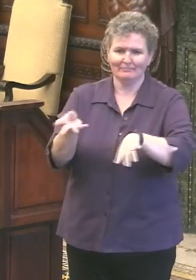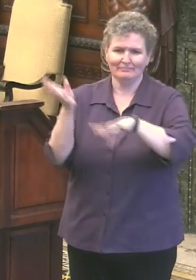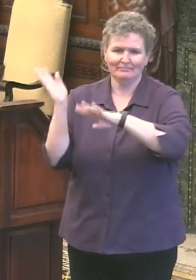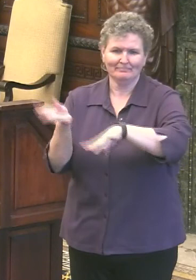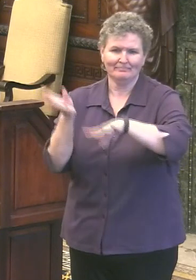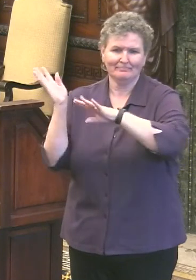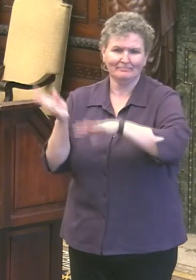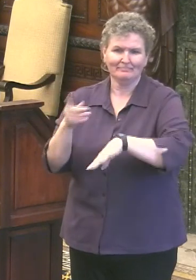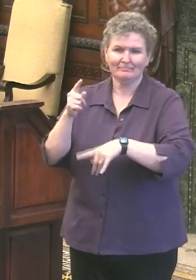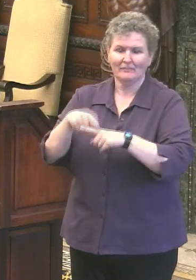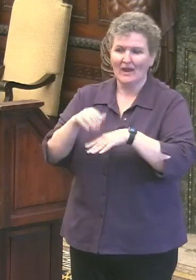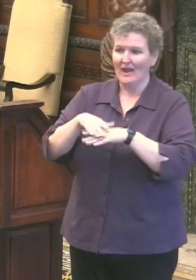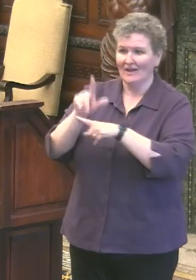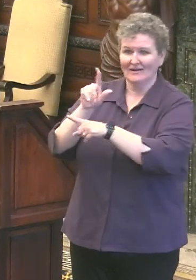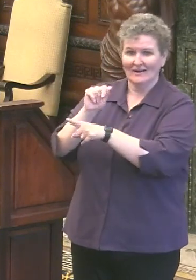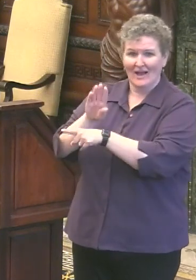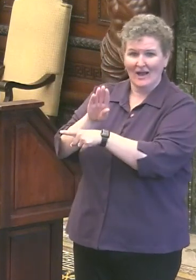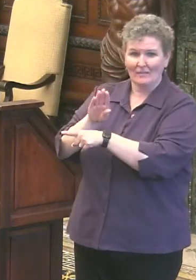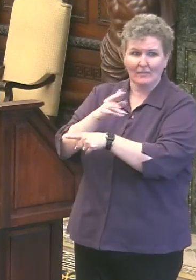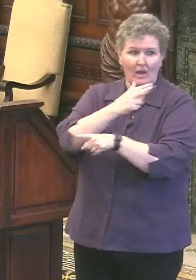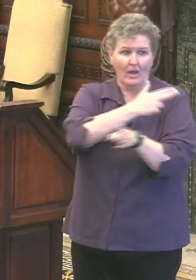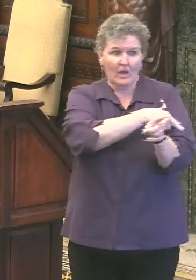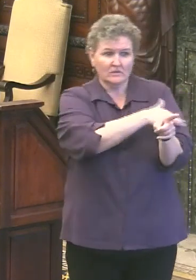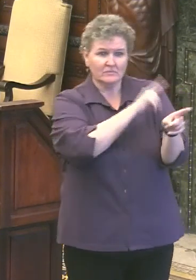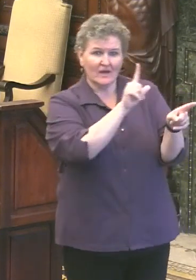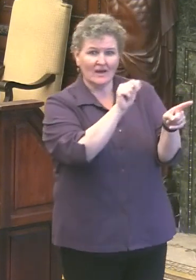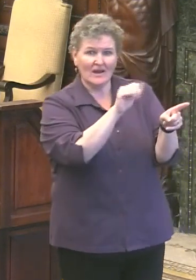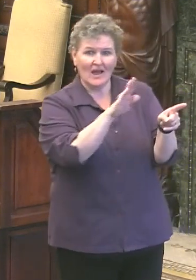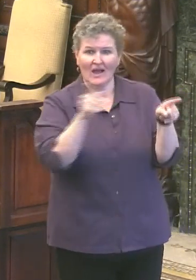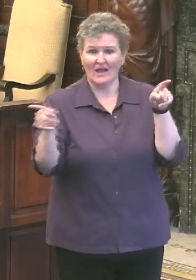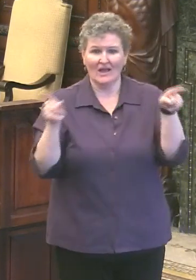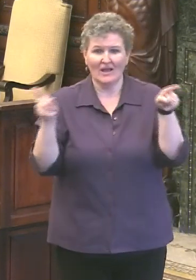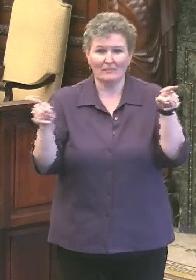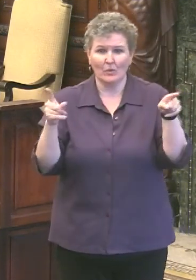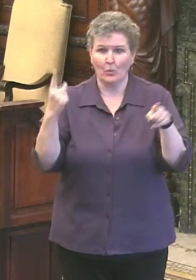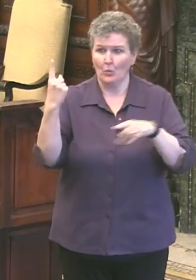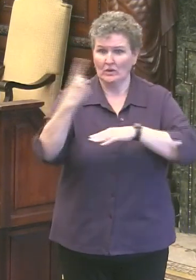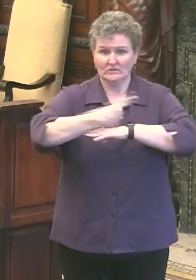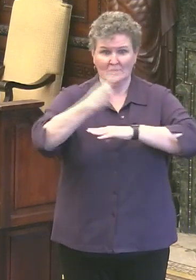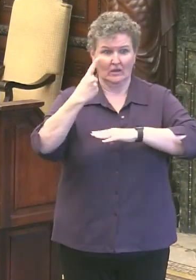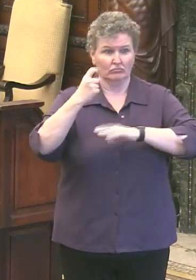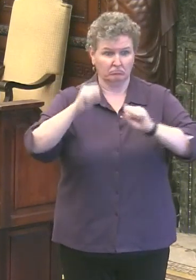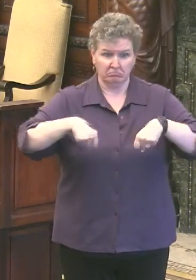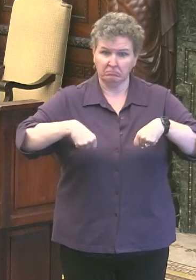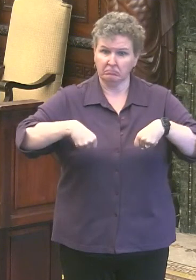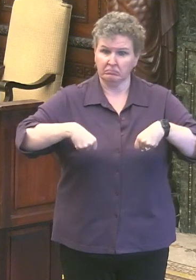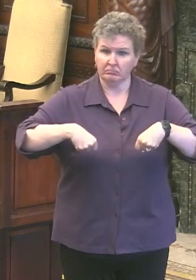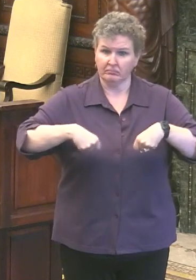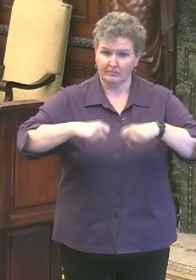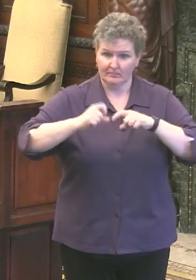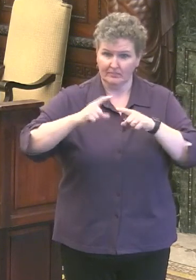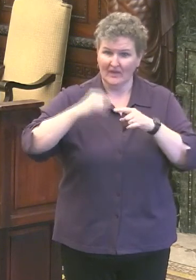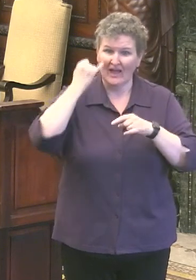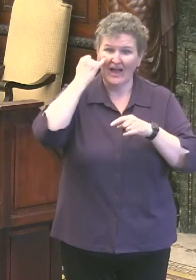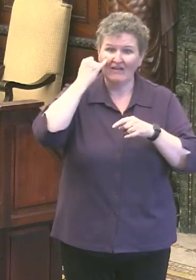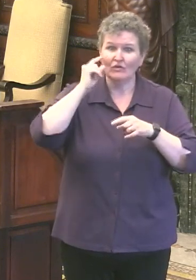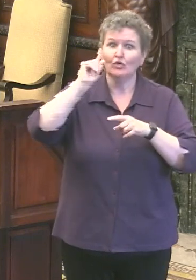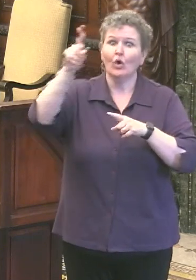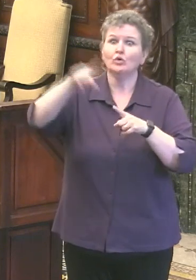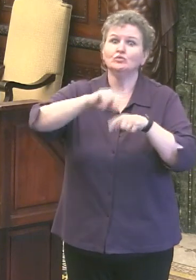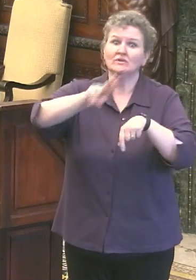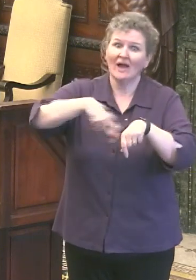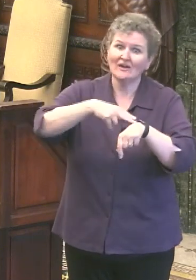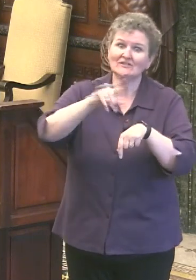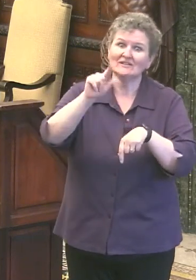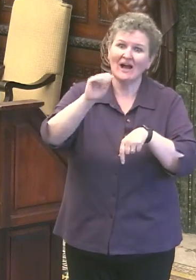and hospital laboratories may have a turnaround of 24 hours or so. And those that are going to the national laboratories, more like